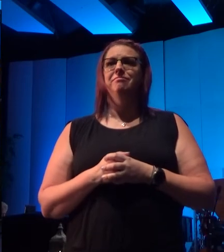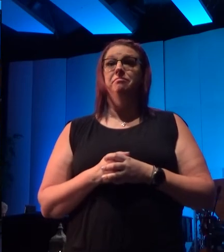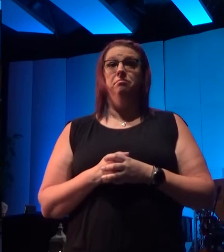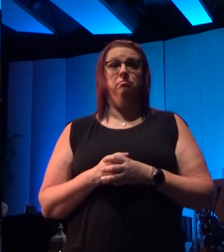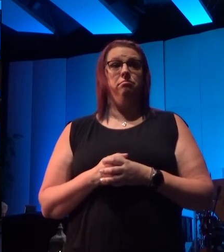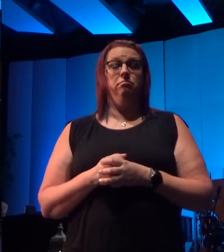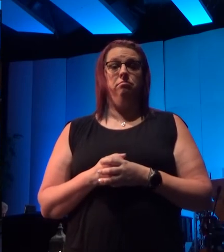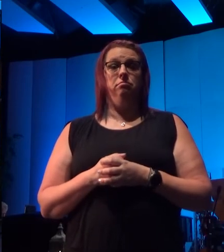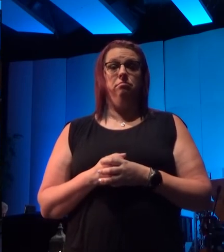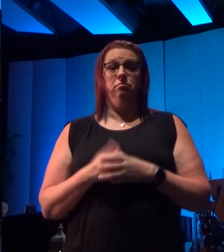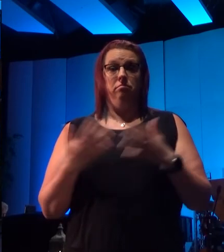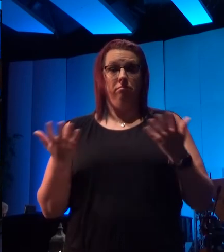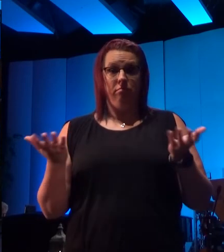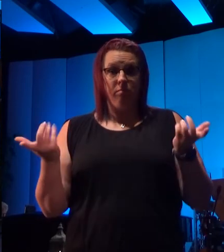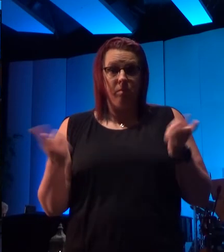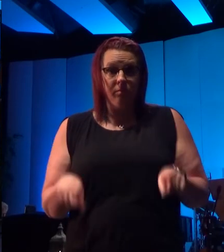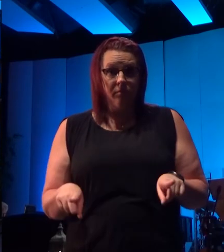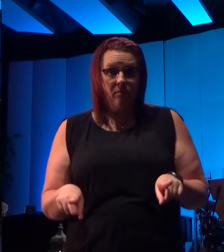and yet